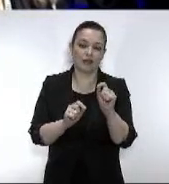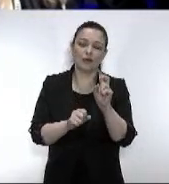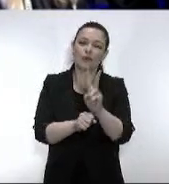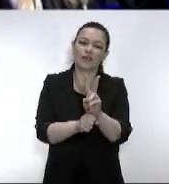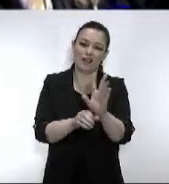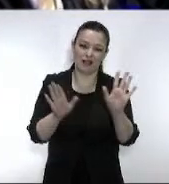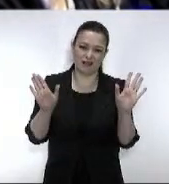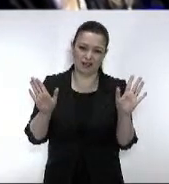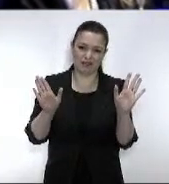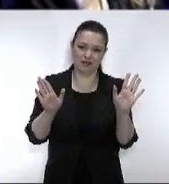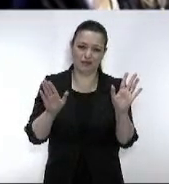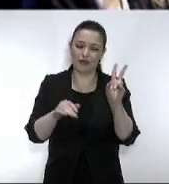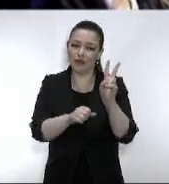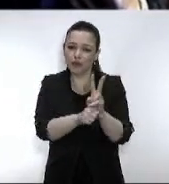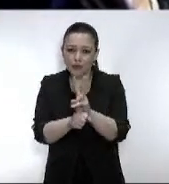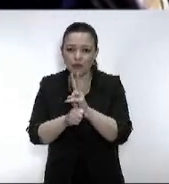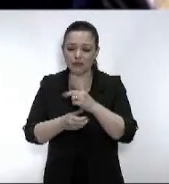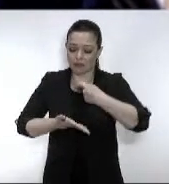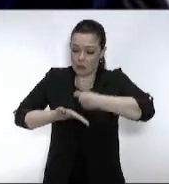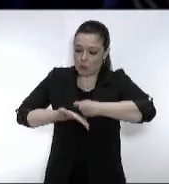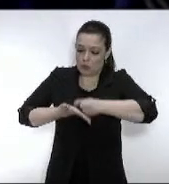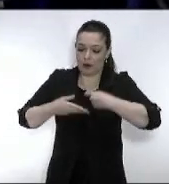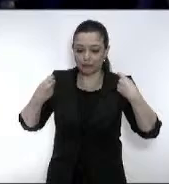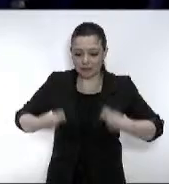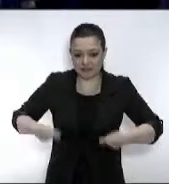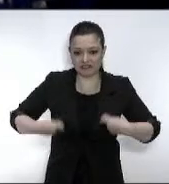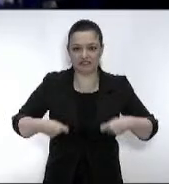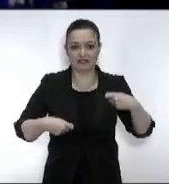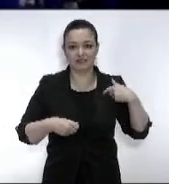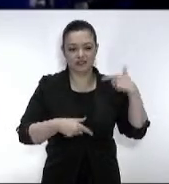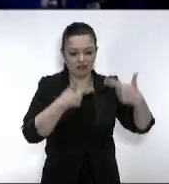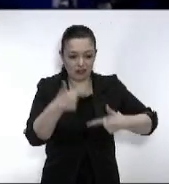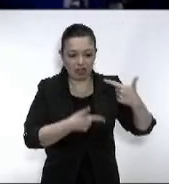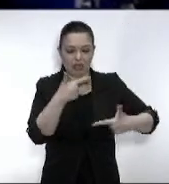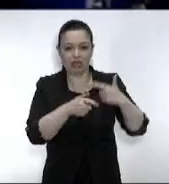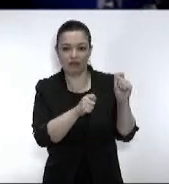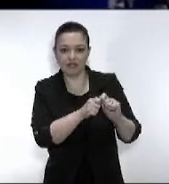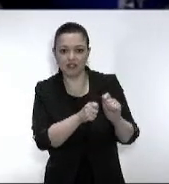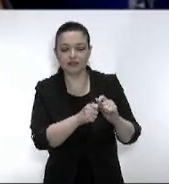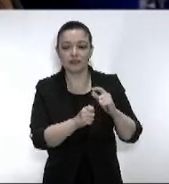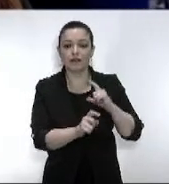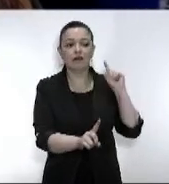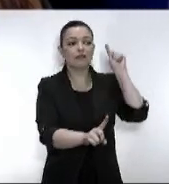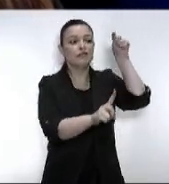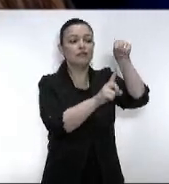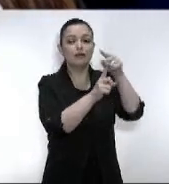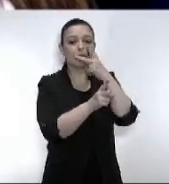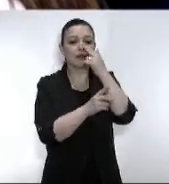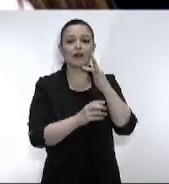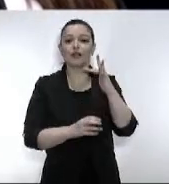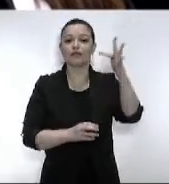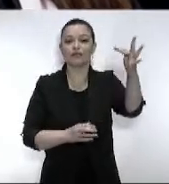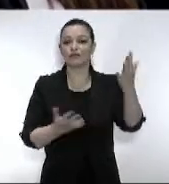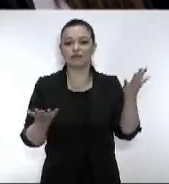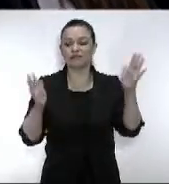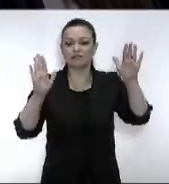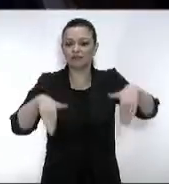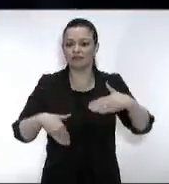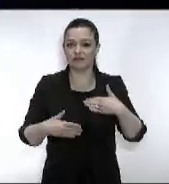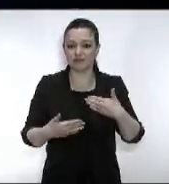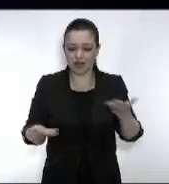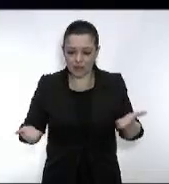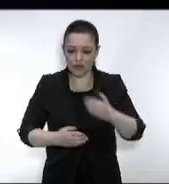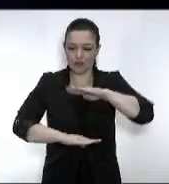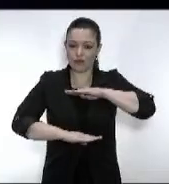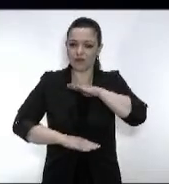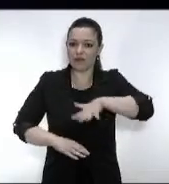counsel that I could give, an advice that I would give you is not to put yourself or to have objectives and goals that are way beyond